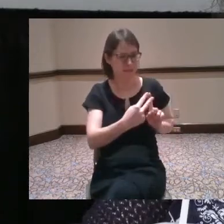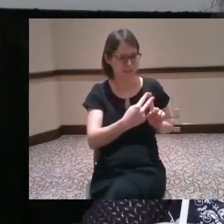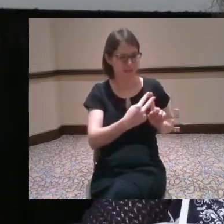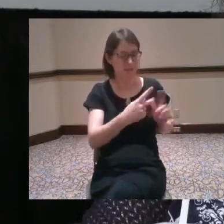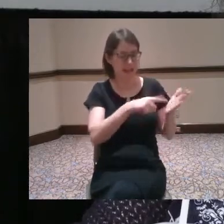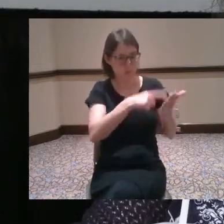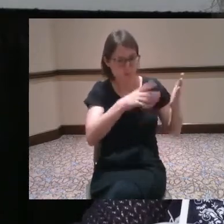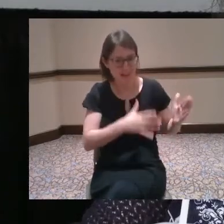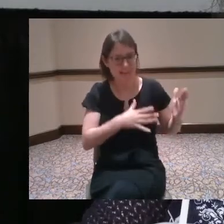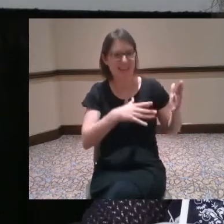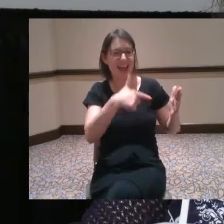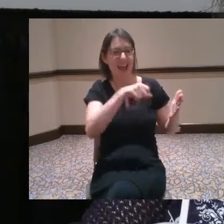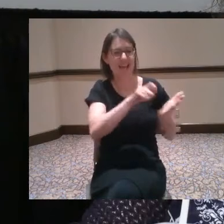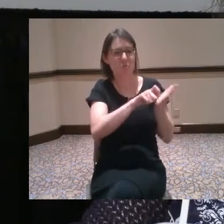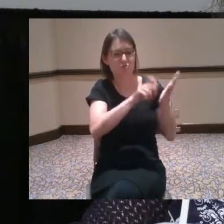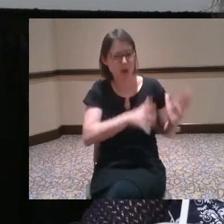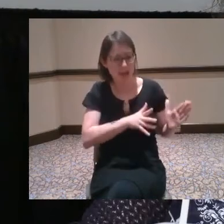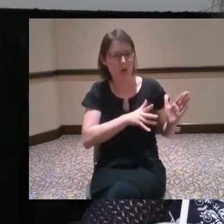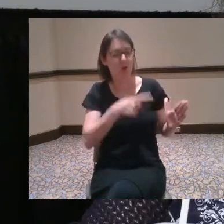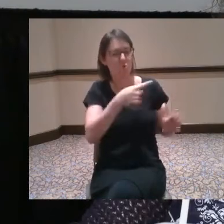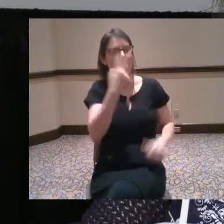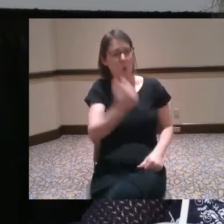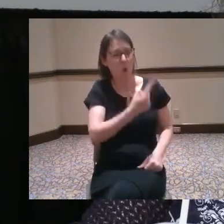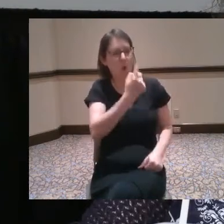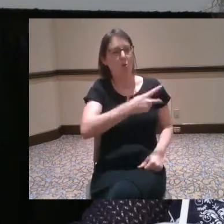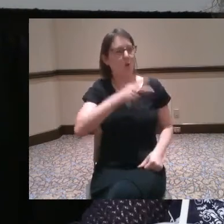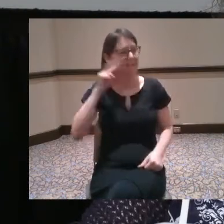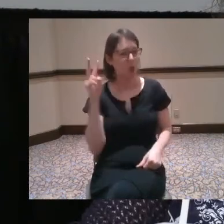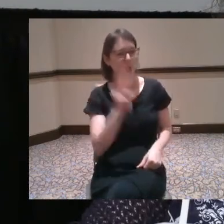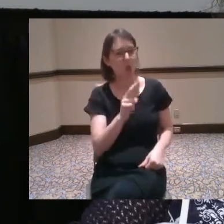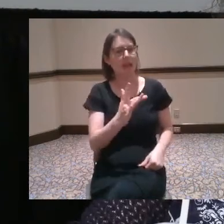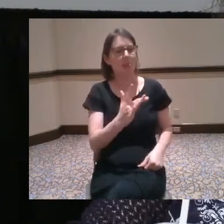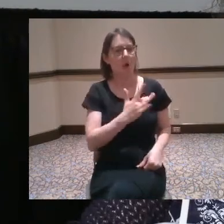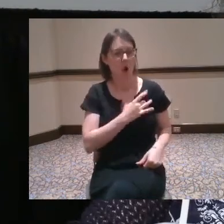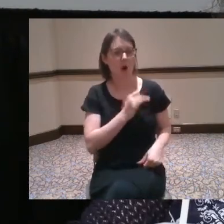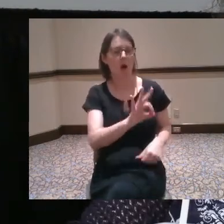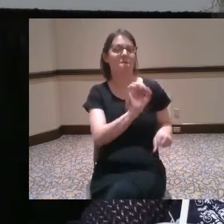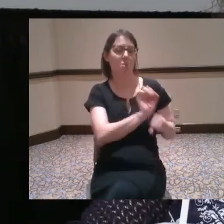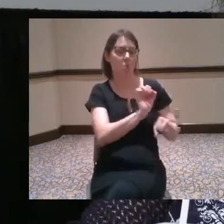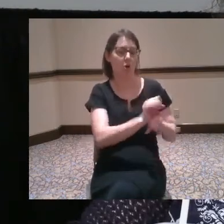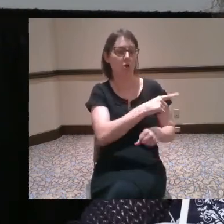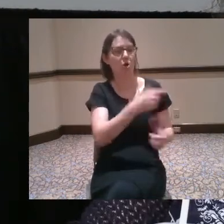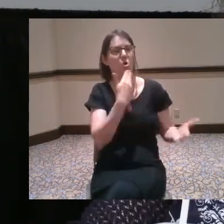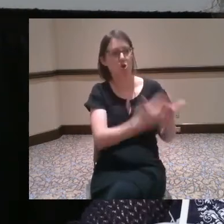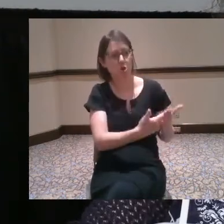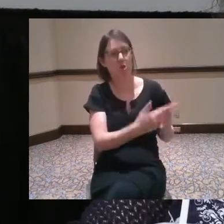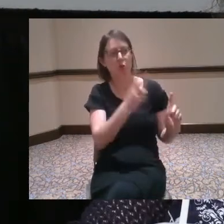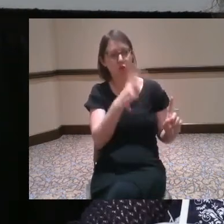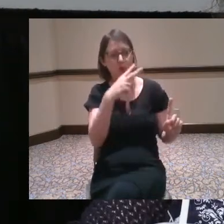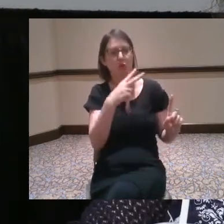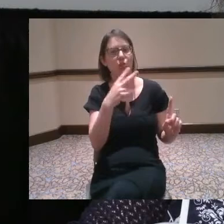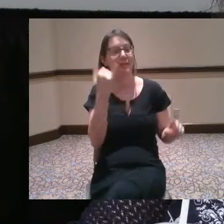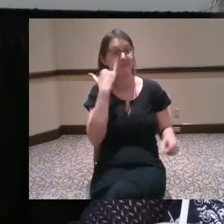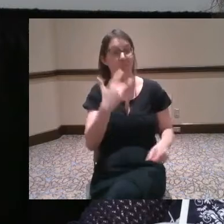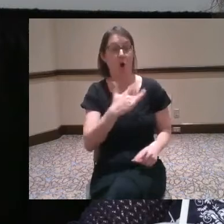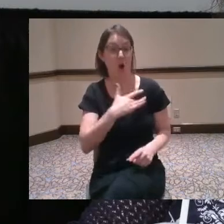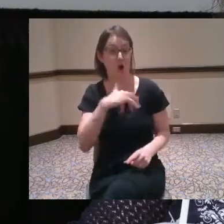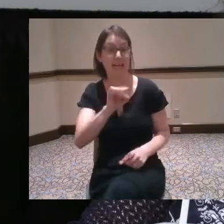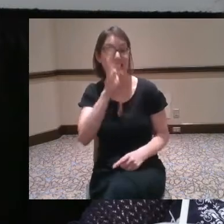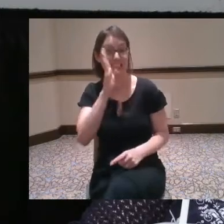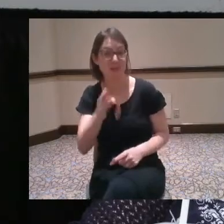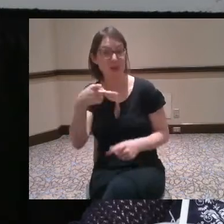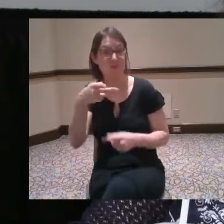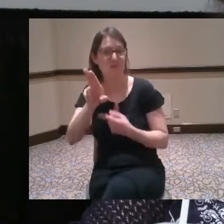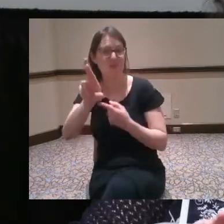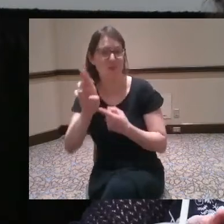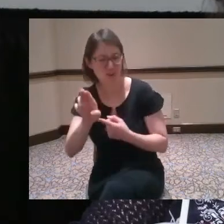always been about the heart of the work. And you're a great judge of whether or not that heart is pure, or that